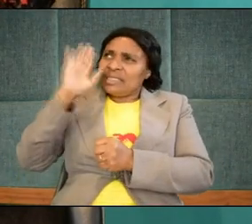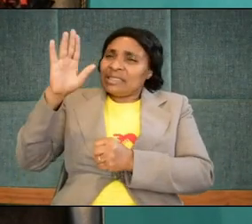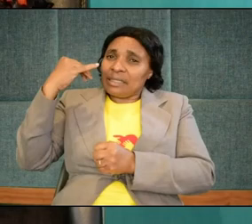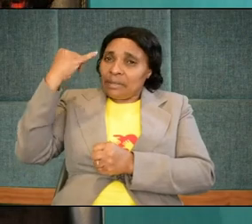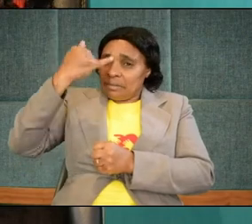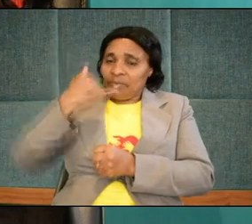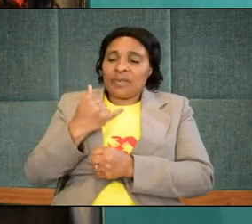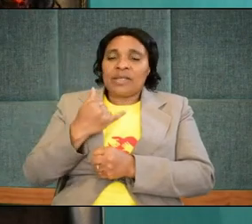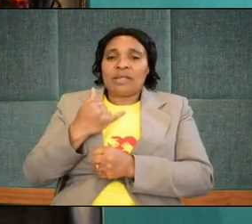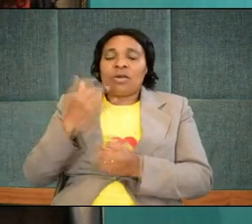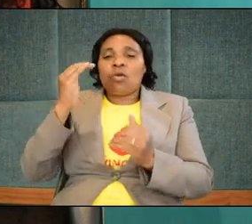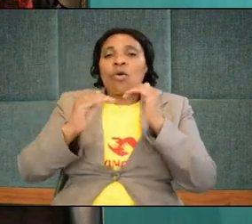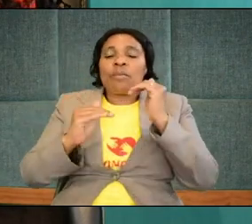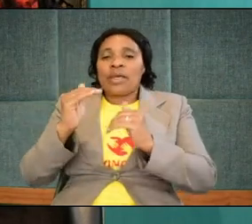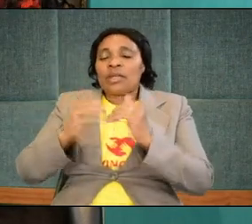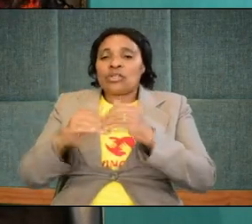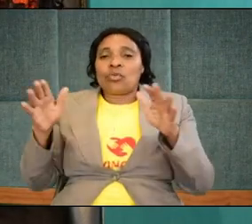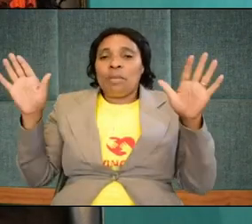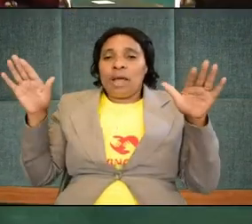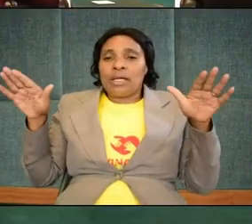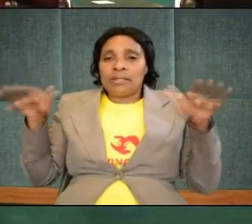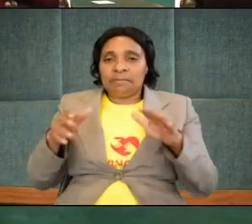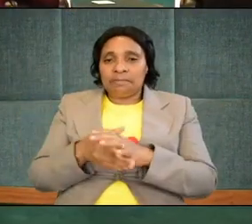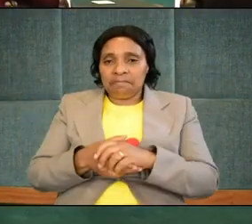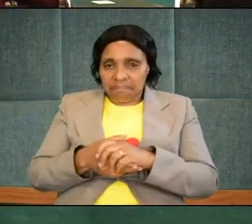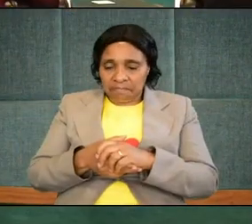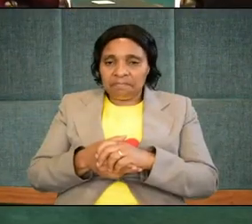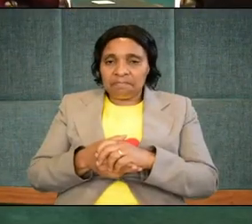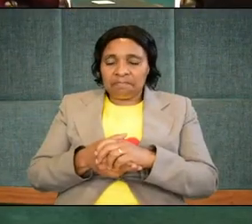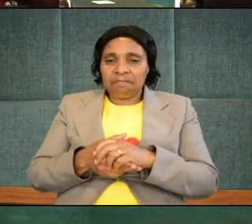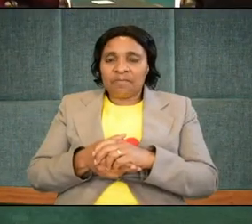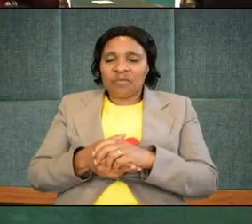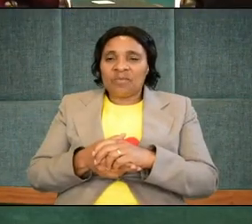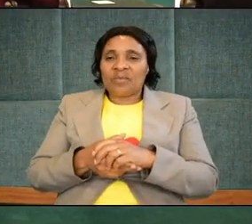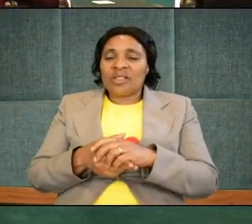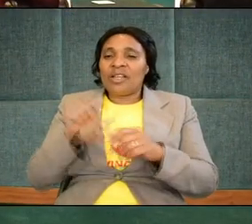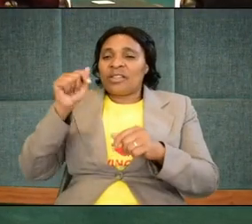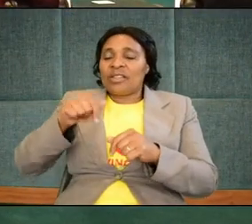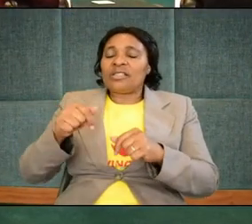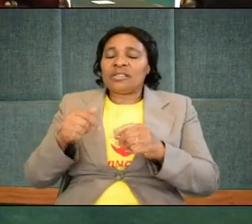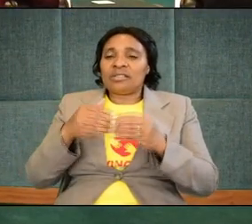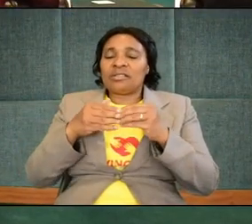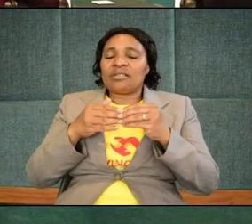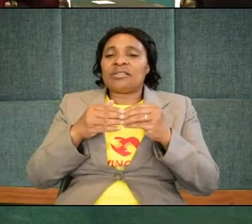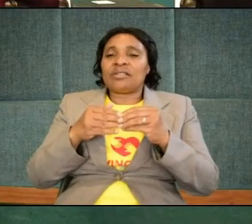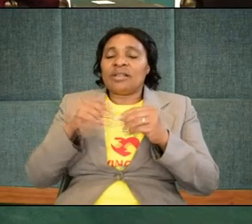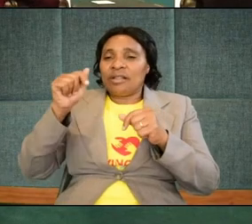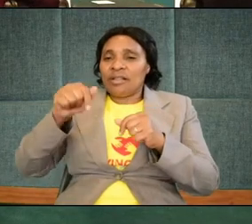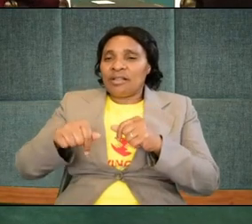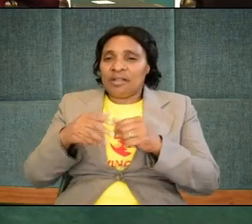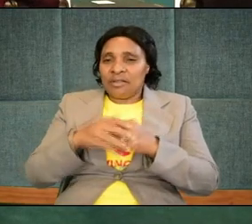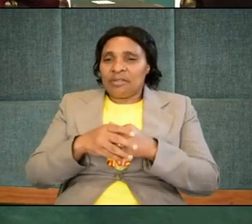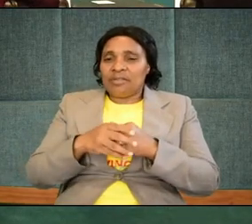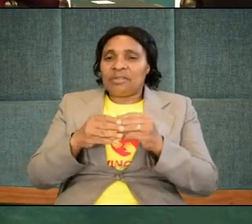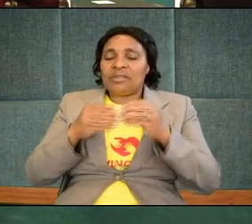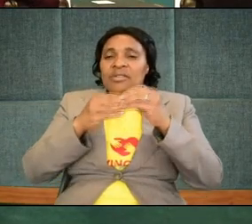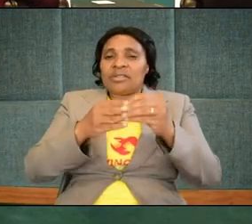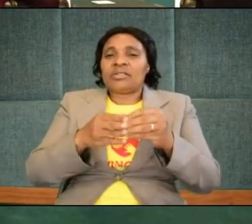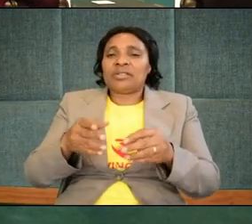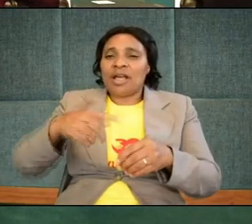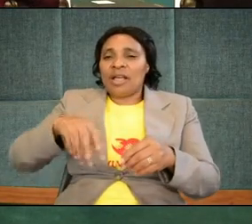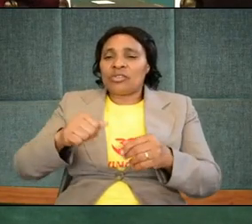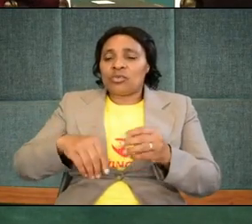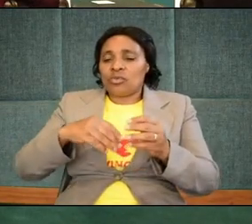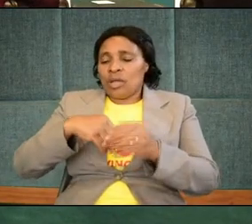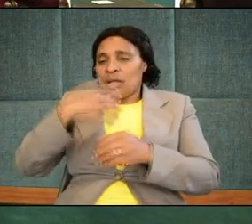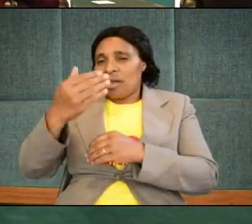image, mm-hmm. as compared to birds? Amen, amen. Now, this leads us to... Oh. Go ahead. So this leads us to the